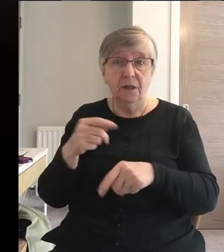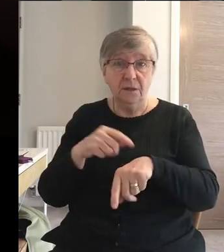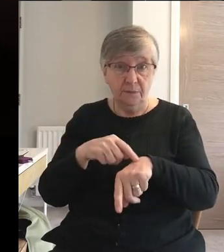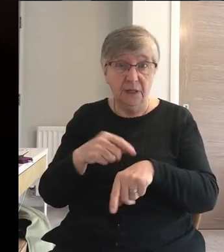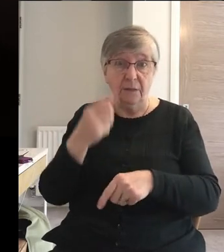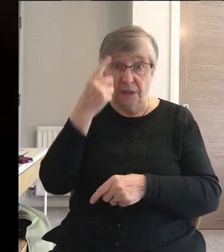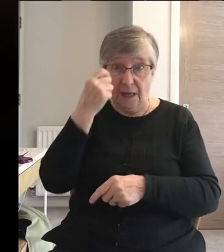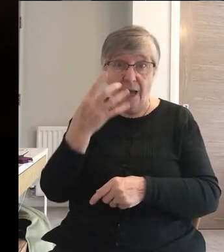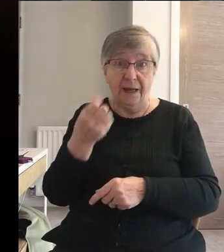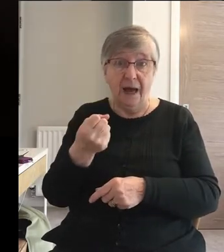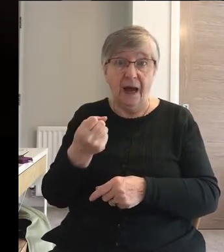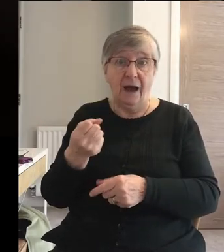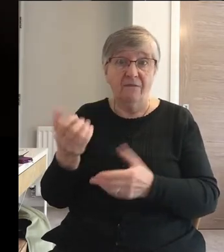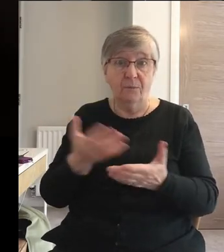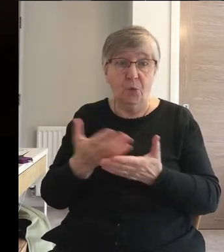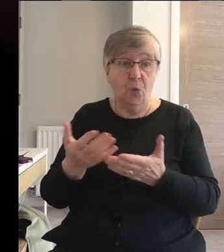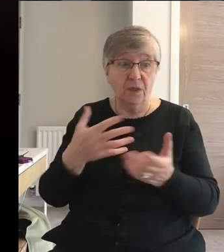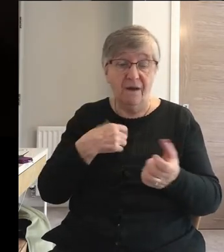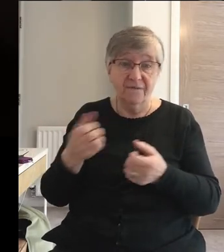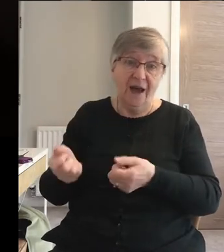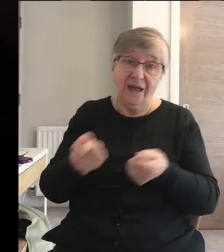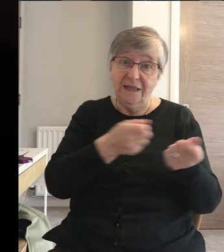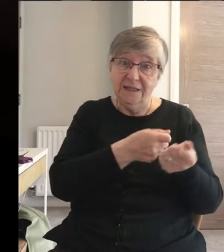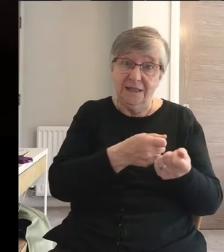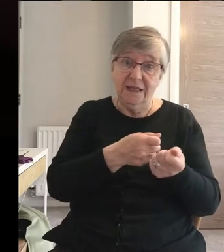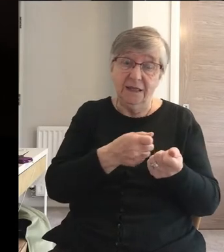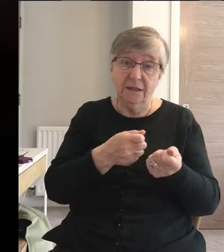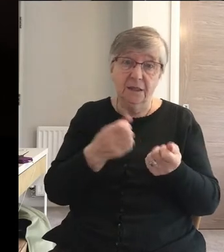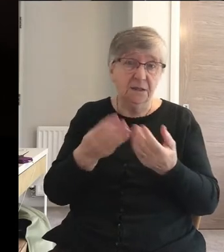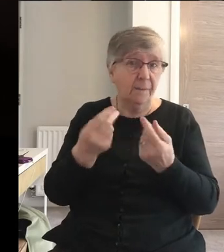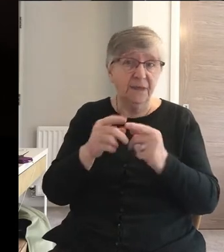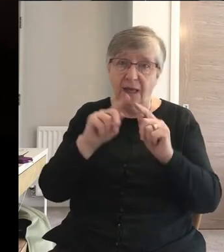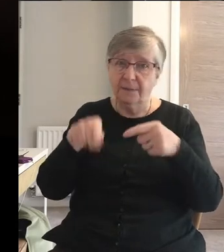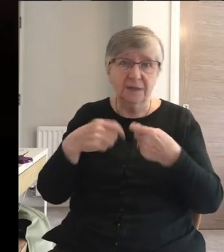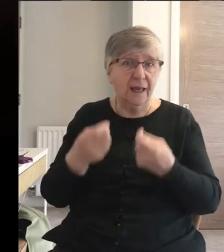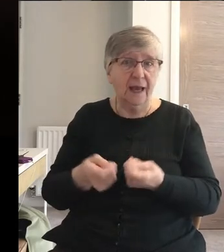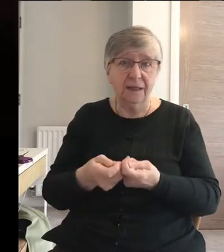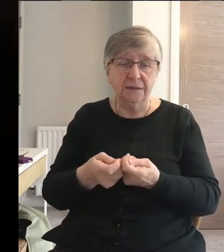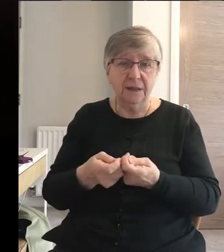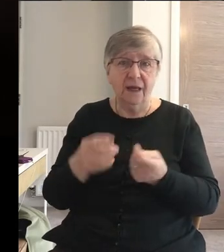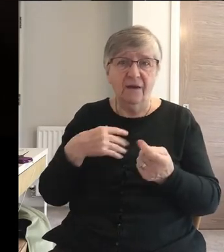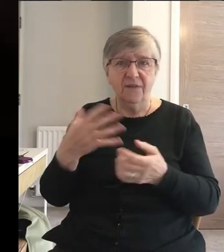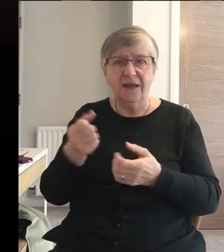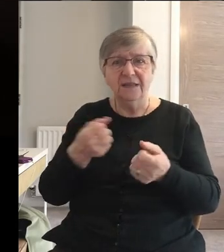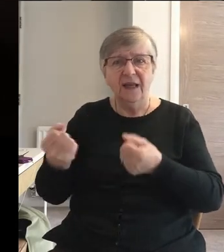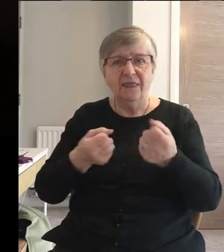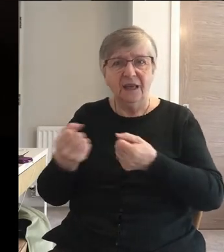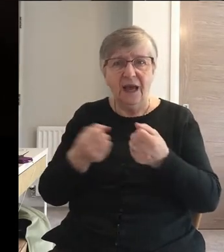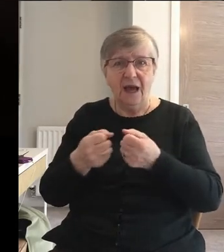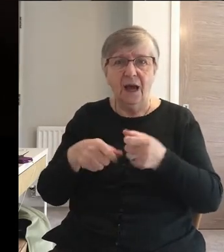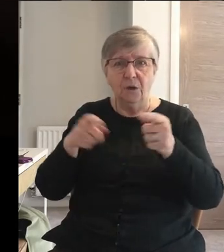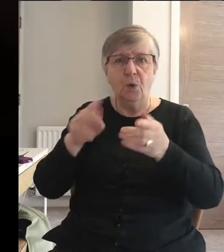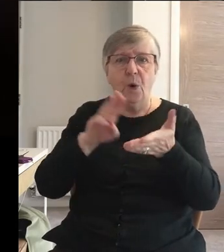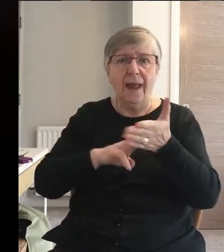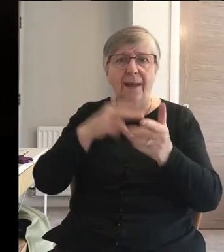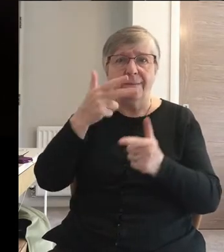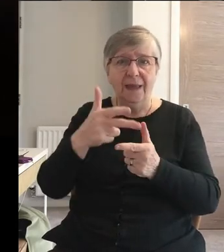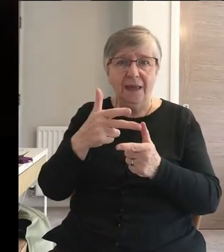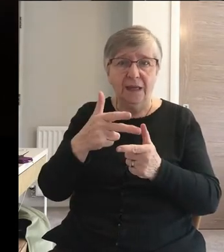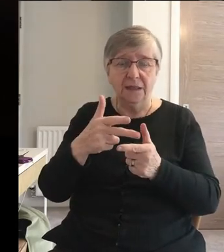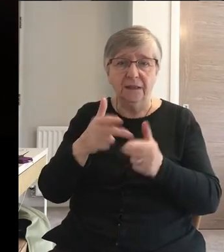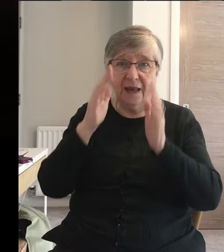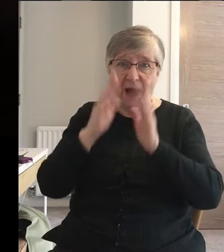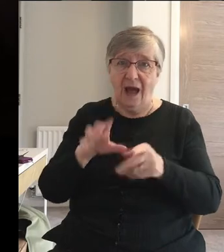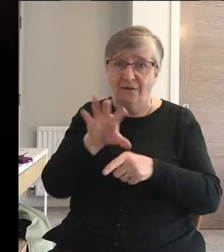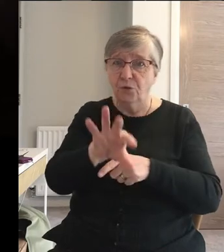we can have both. If I take my hybrid car and go out to the M8 and say I'm going to drive to the end of the M8, then either I'm